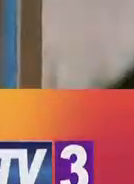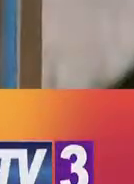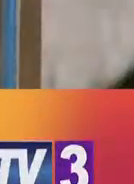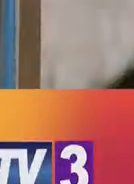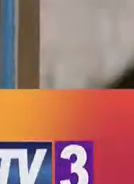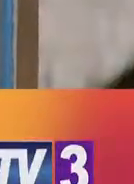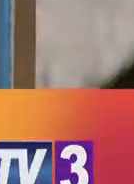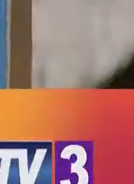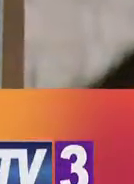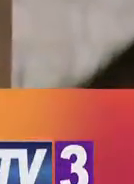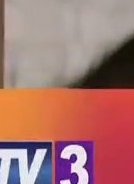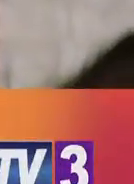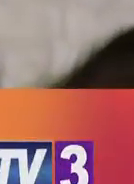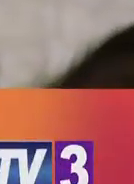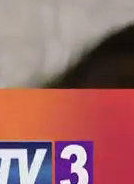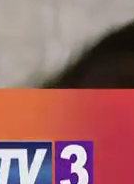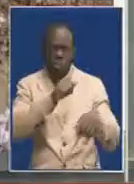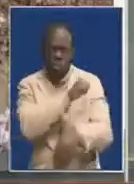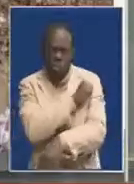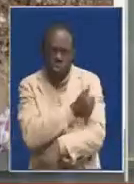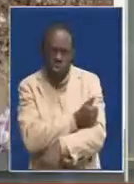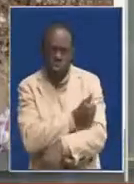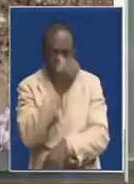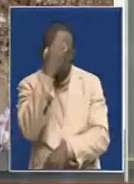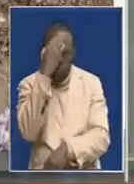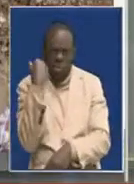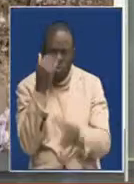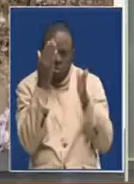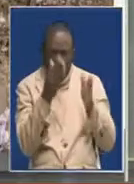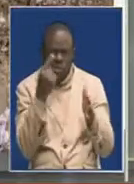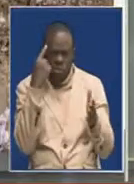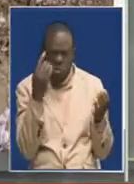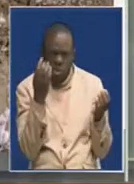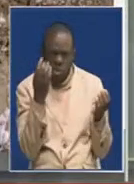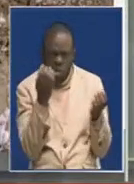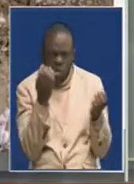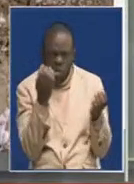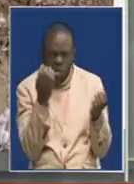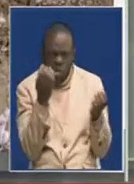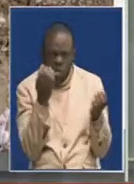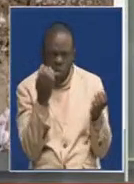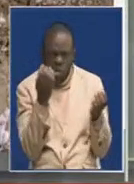I am going to destroy their lives. One. The province during the launch of a capacity